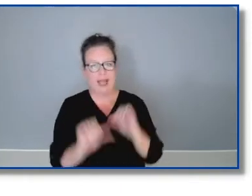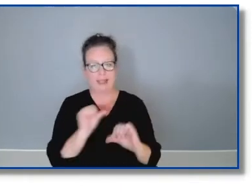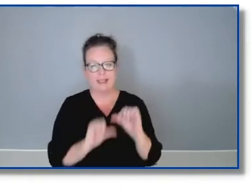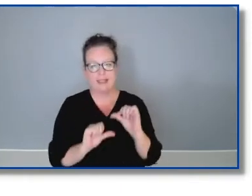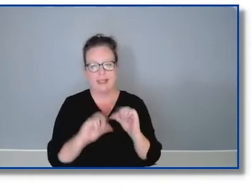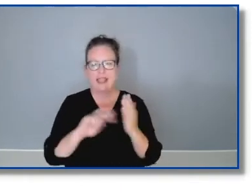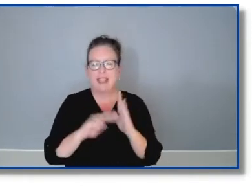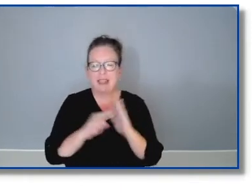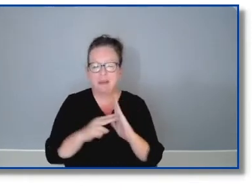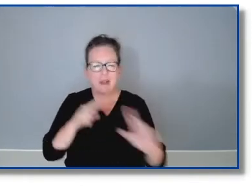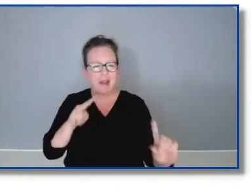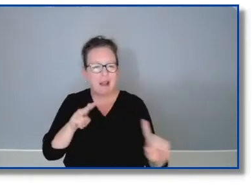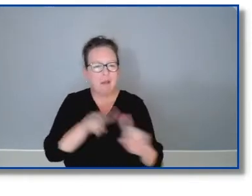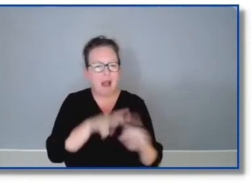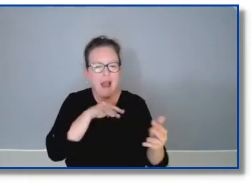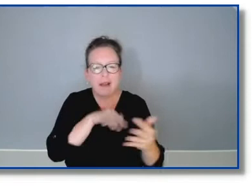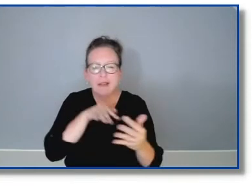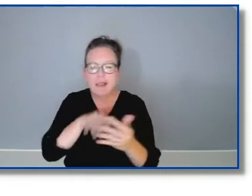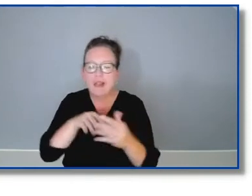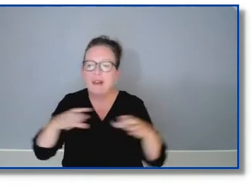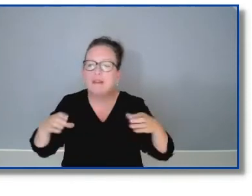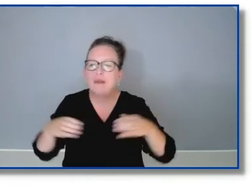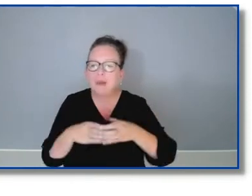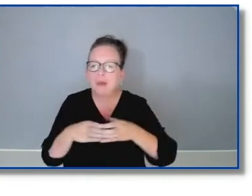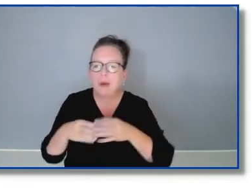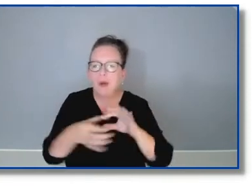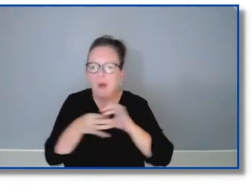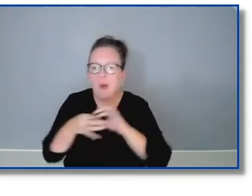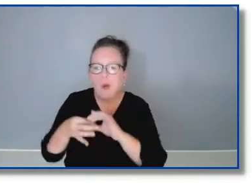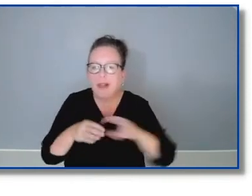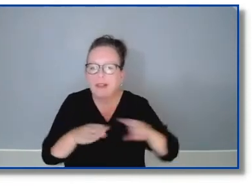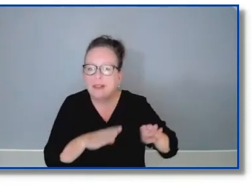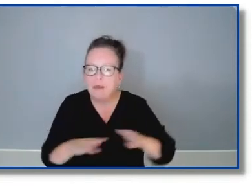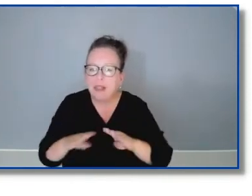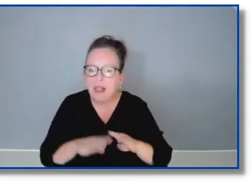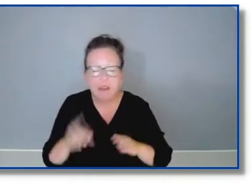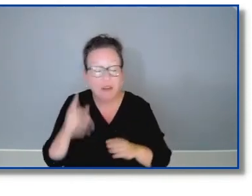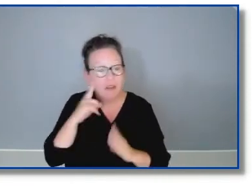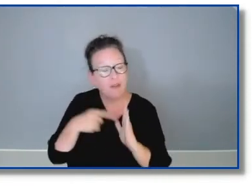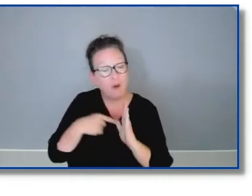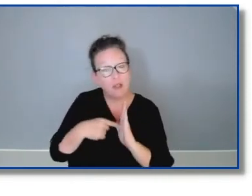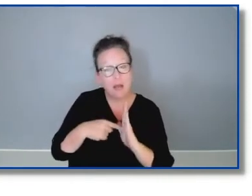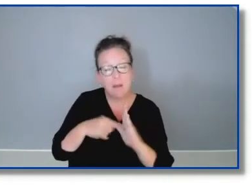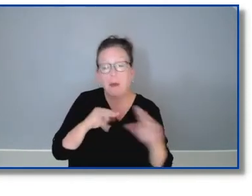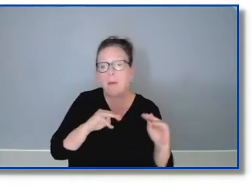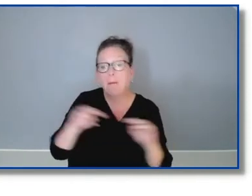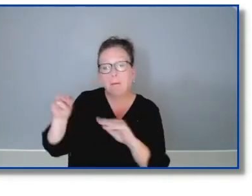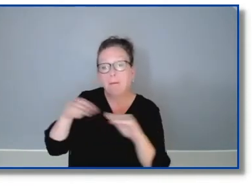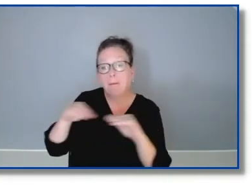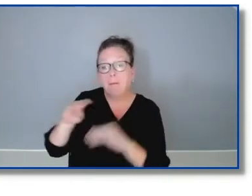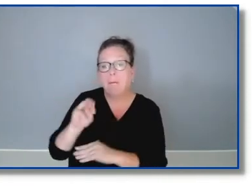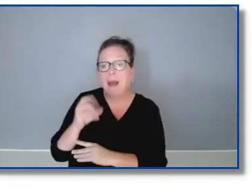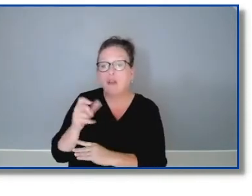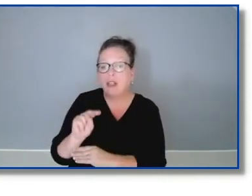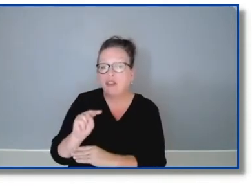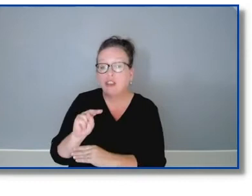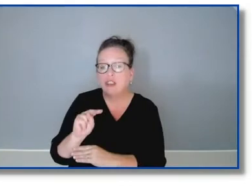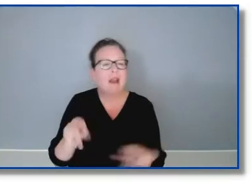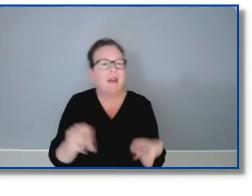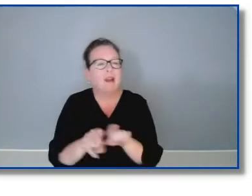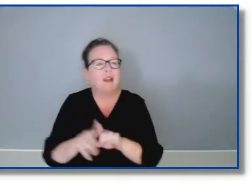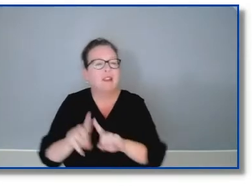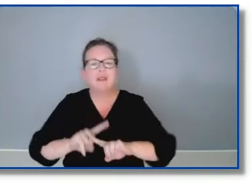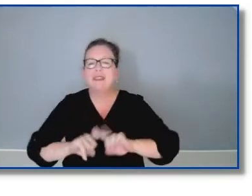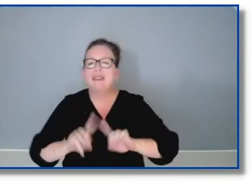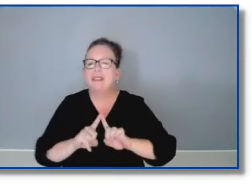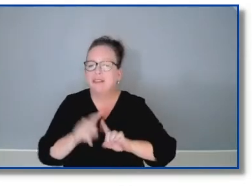and collective behavior, and, for example, migrations and development of social movements. But of course, all these